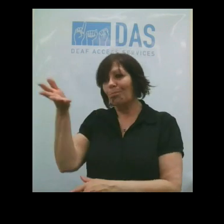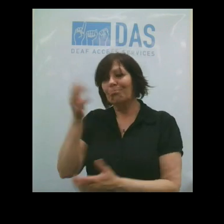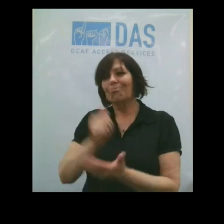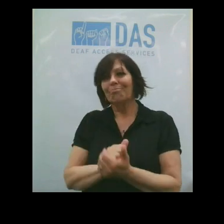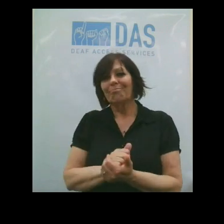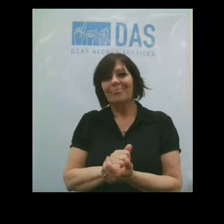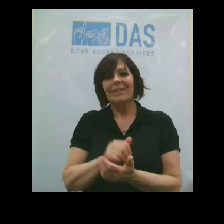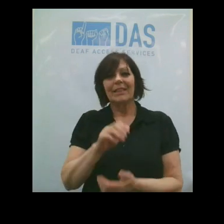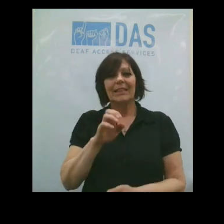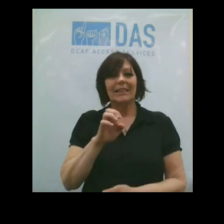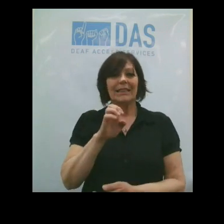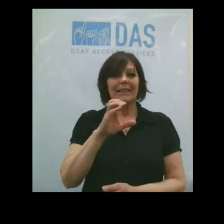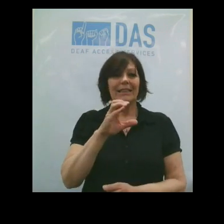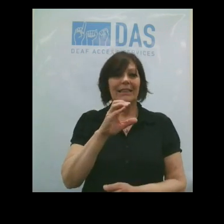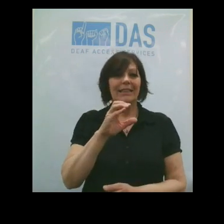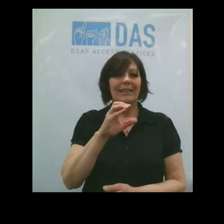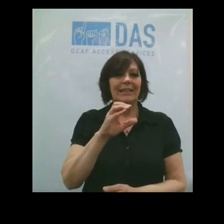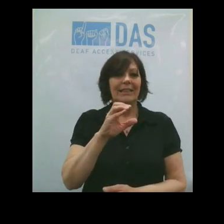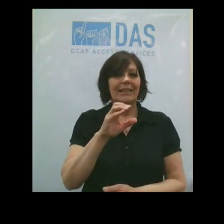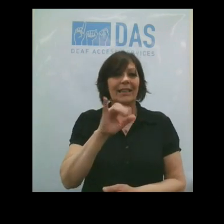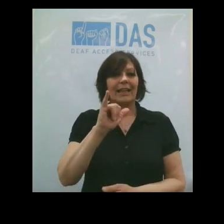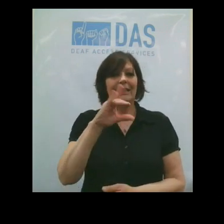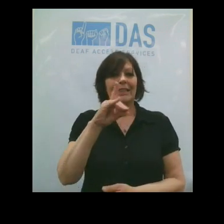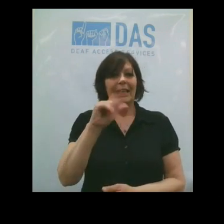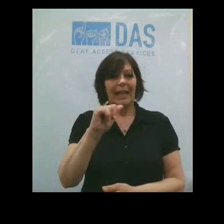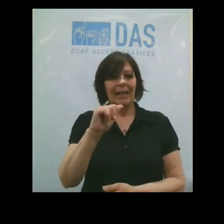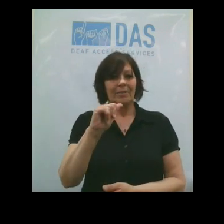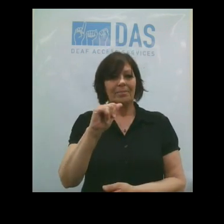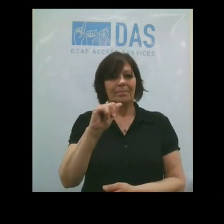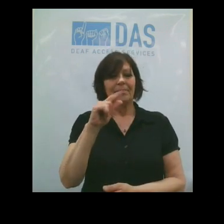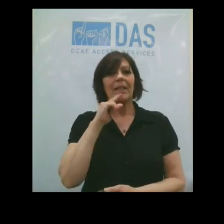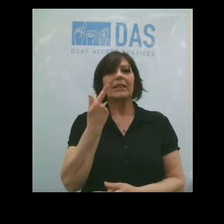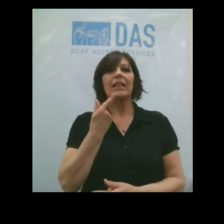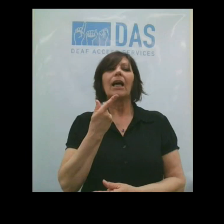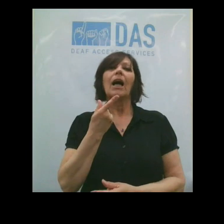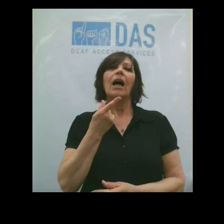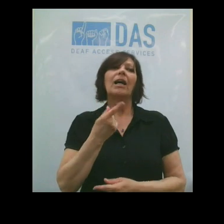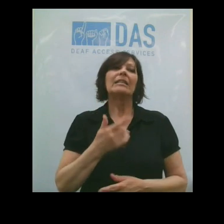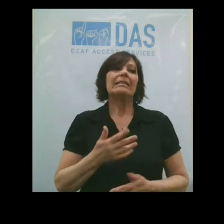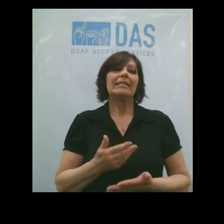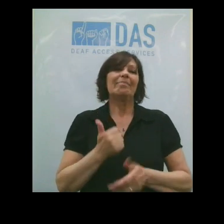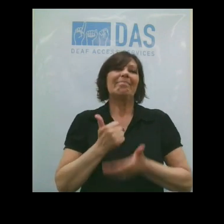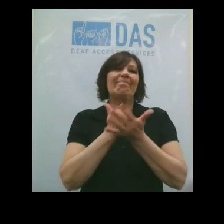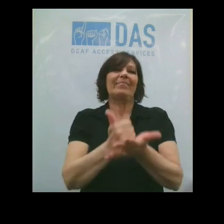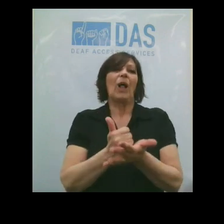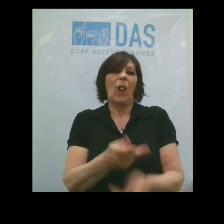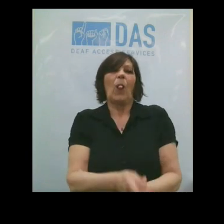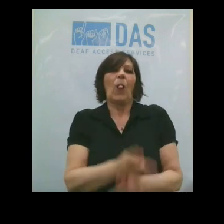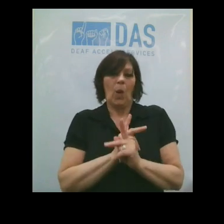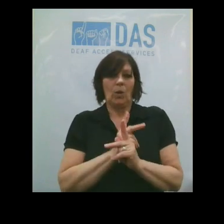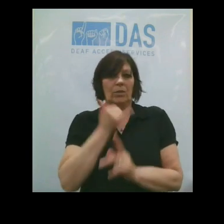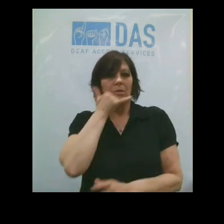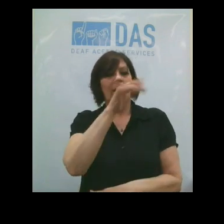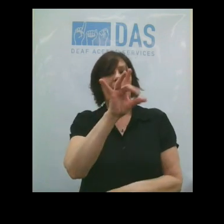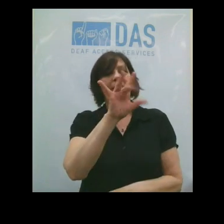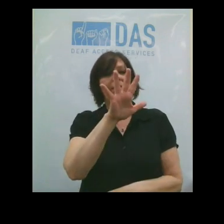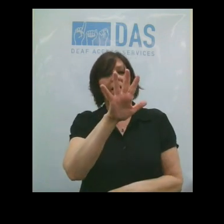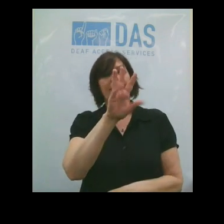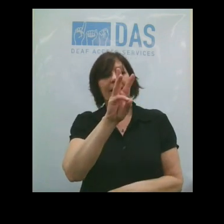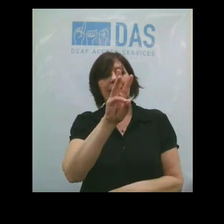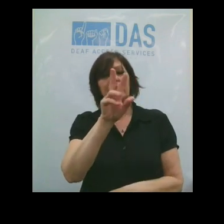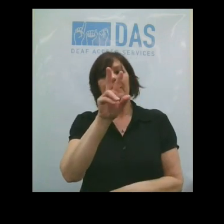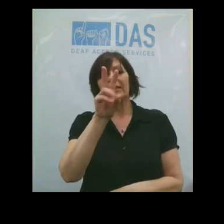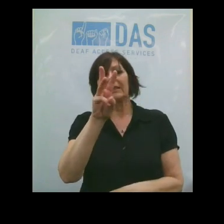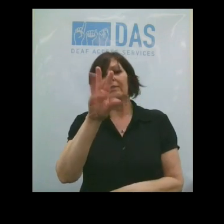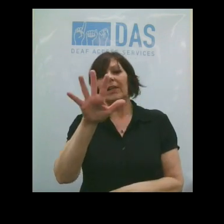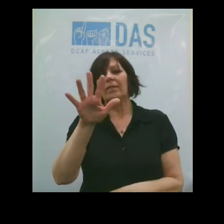The ECIDA, of course, has a relief loan program, which is available. You can call 856-6525.